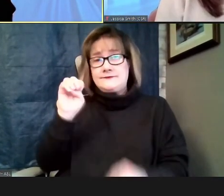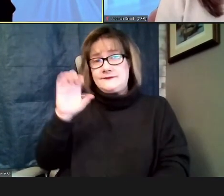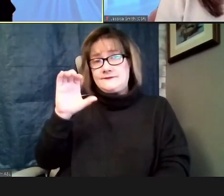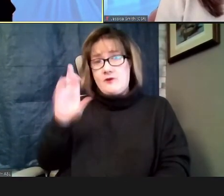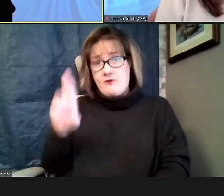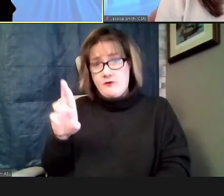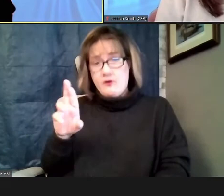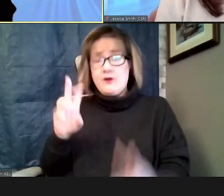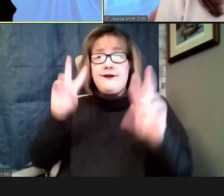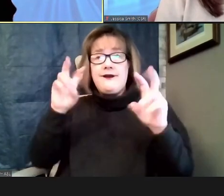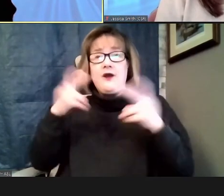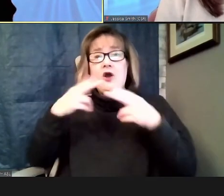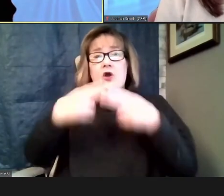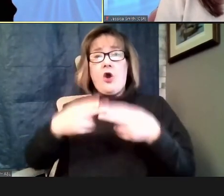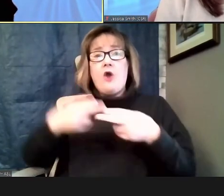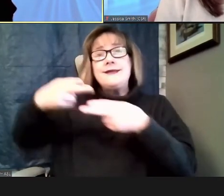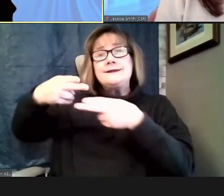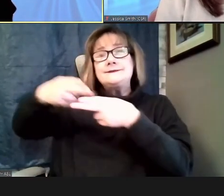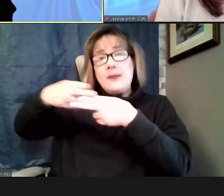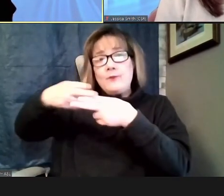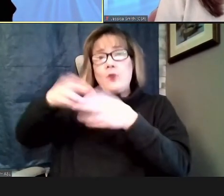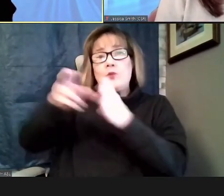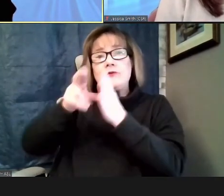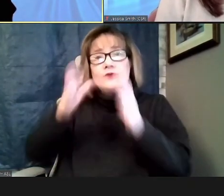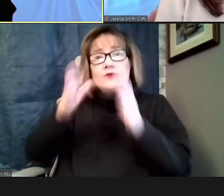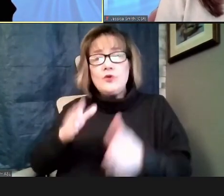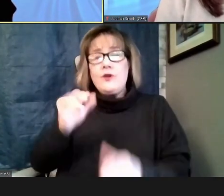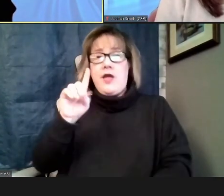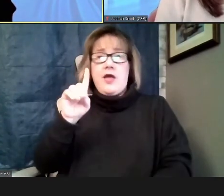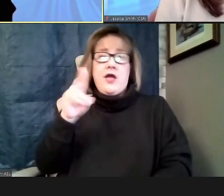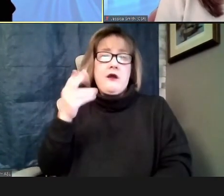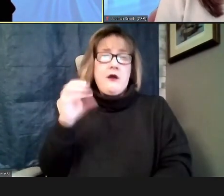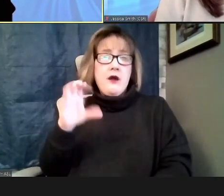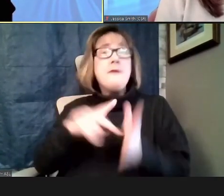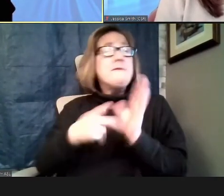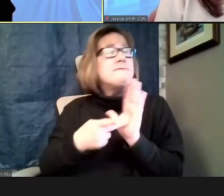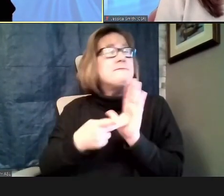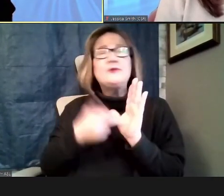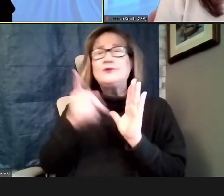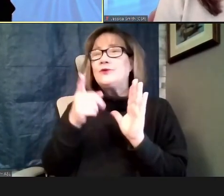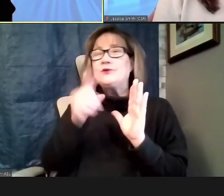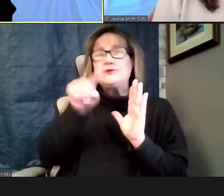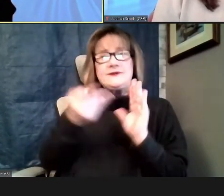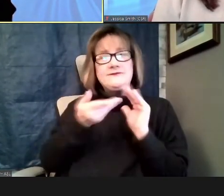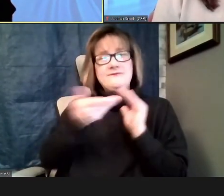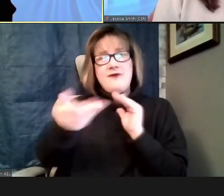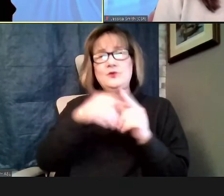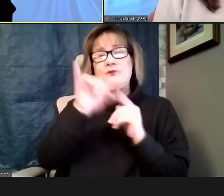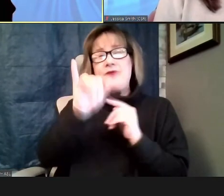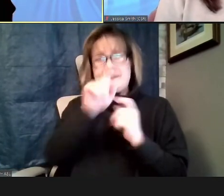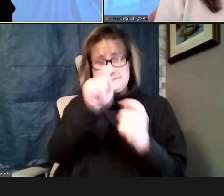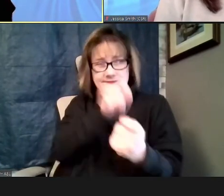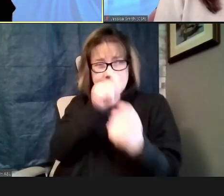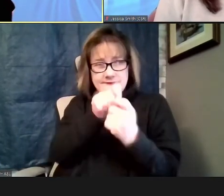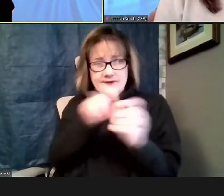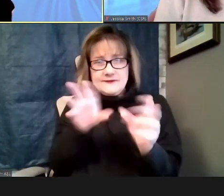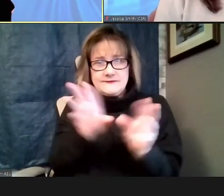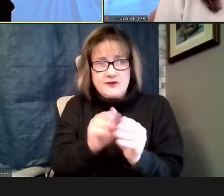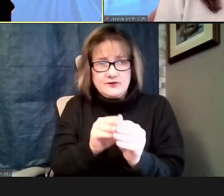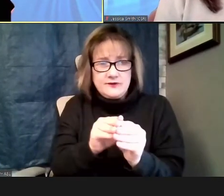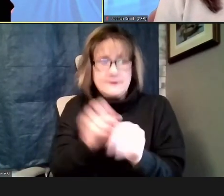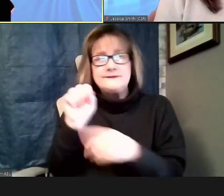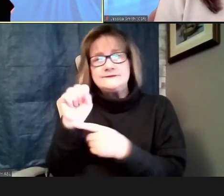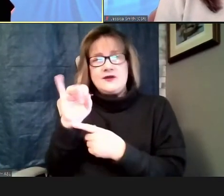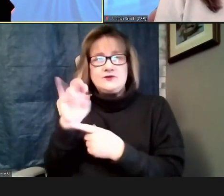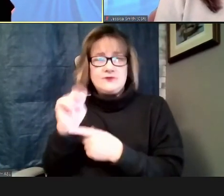what's called a temporary reviewer or an ad hoc reviewer, which means you're just invited for that particular session. The study